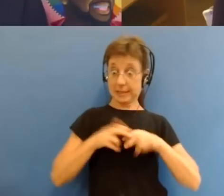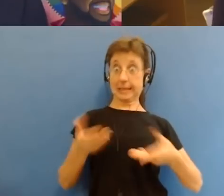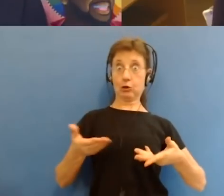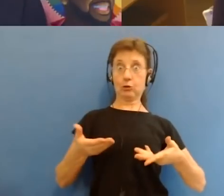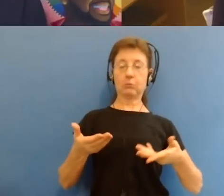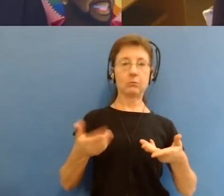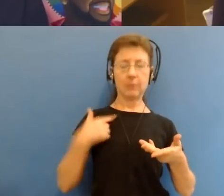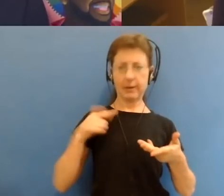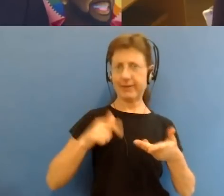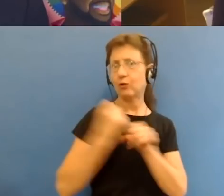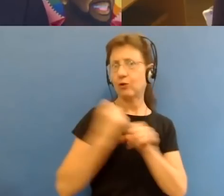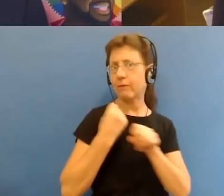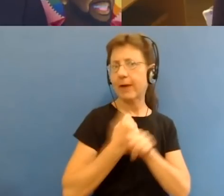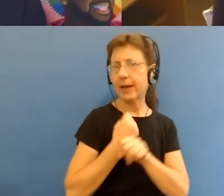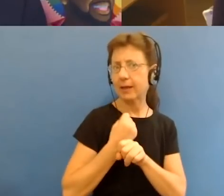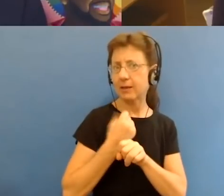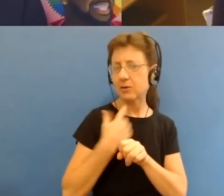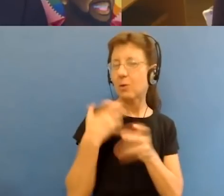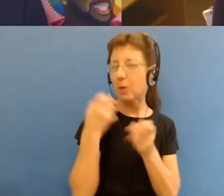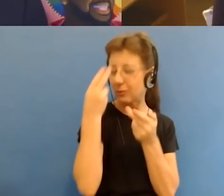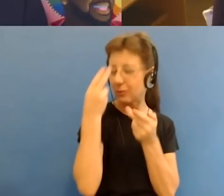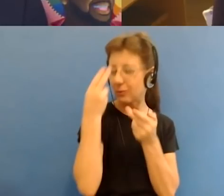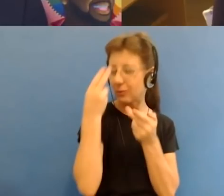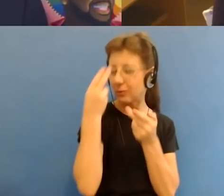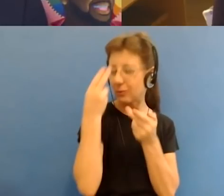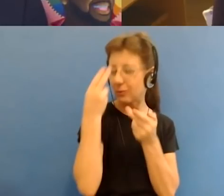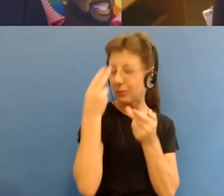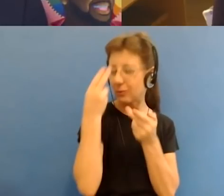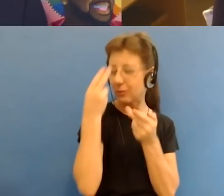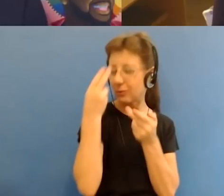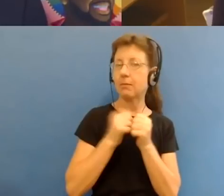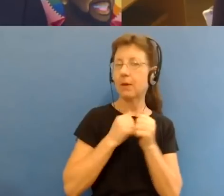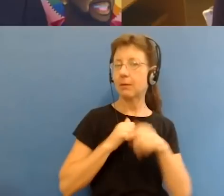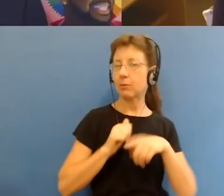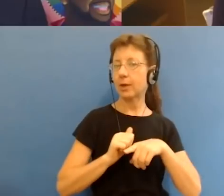want to honor that in my practice,